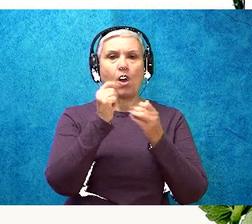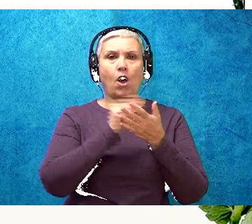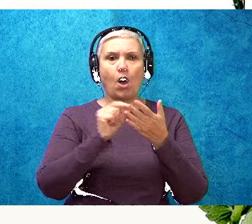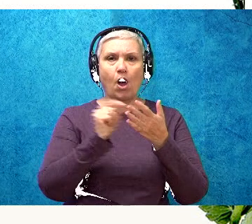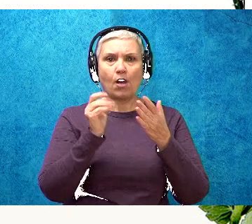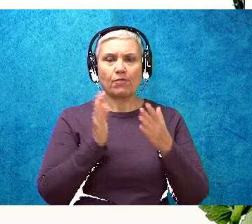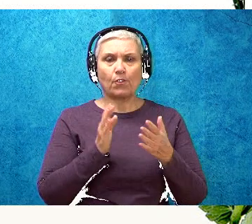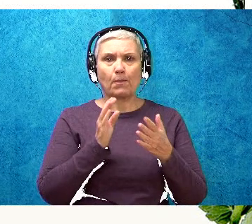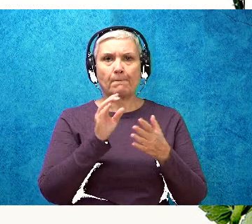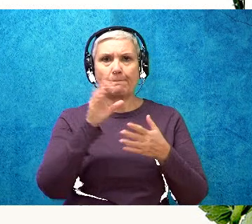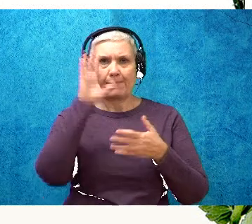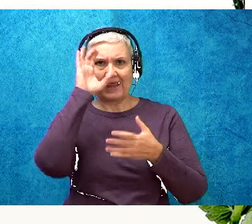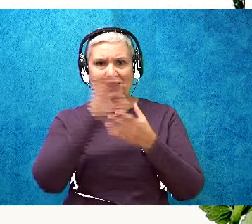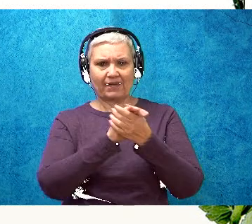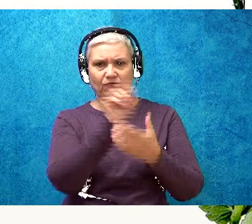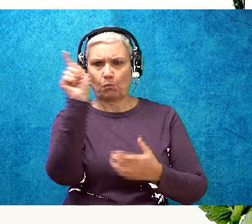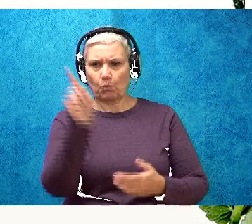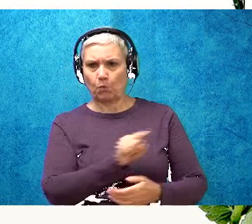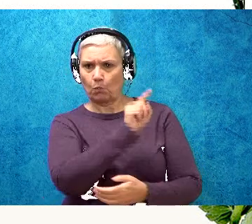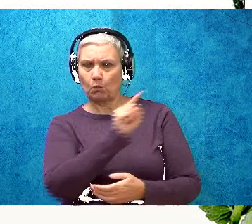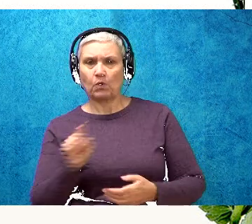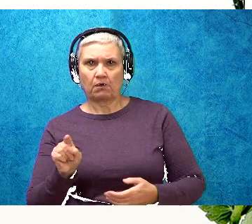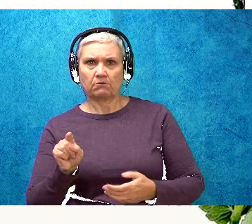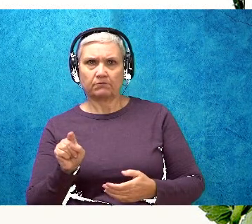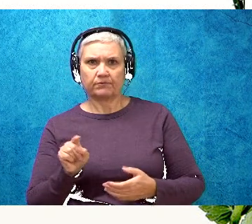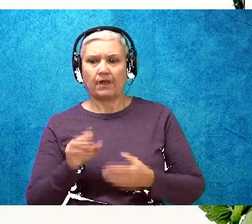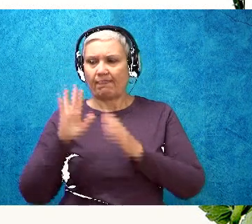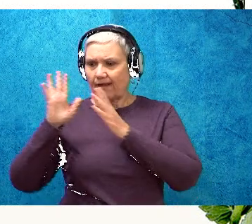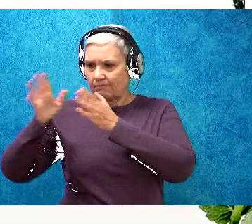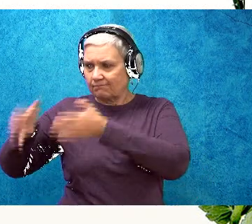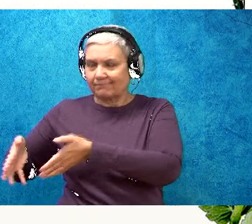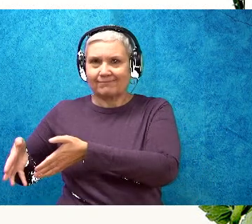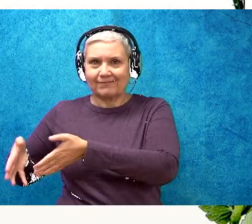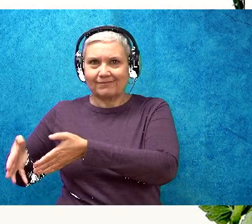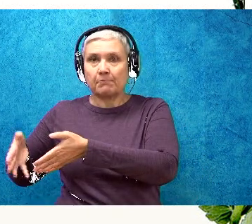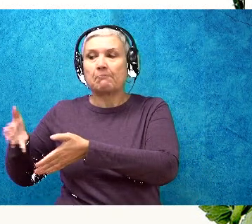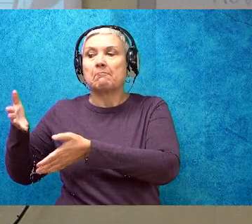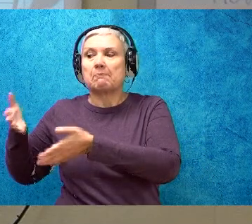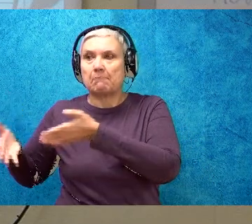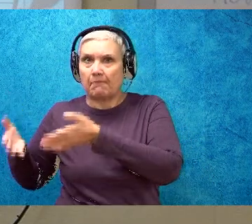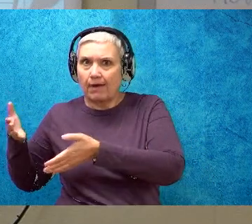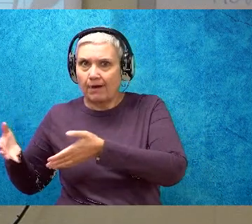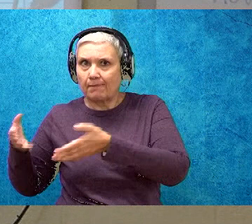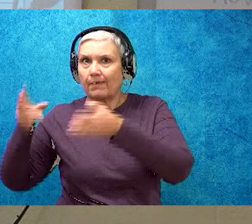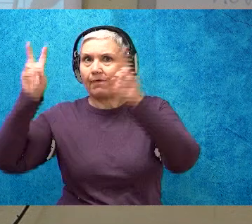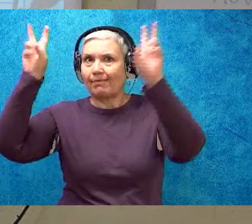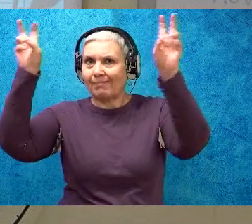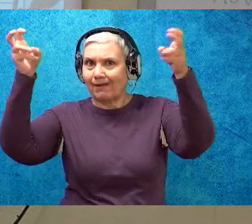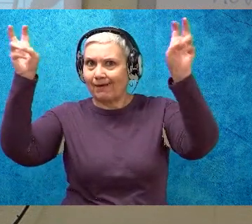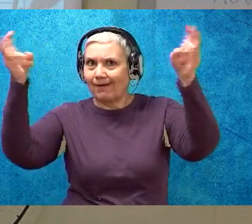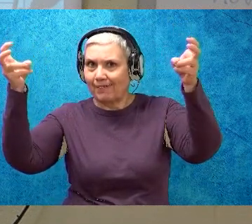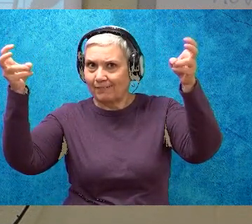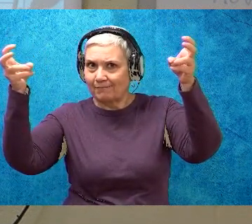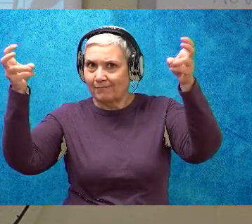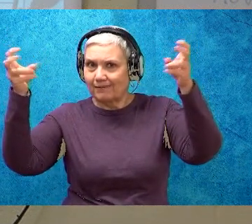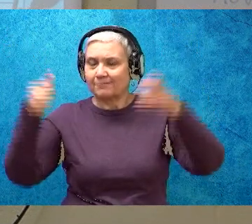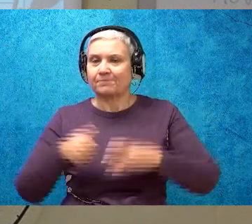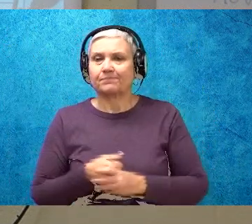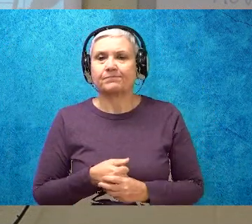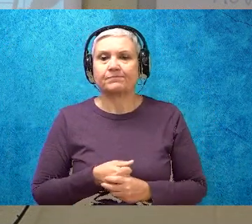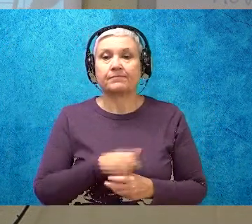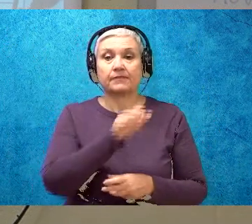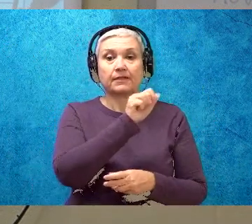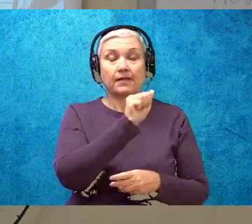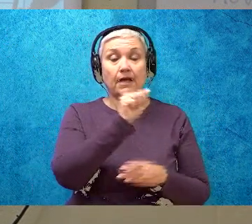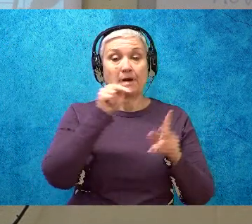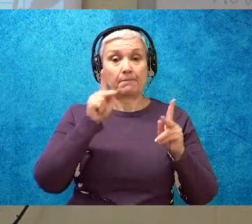the sentence that's left. That could be a possible theme. So if we cross it out, what we have left is a person